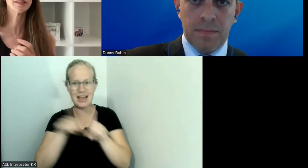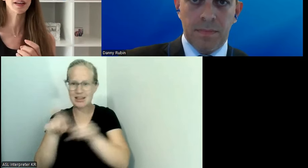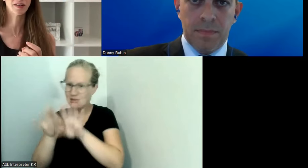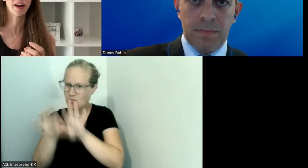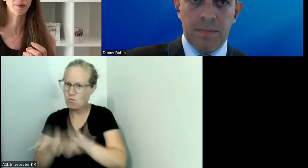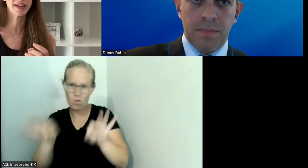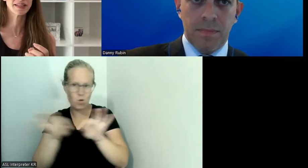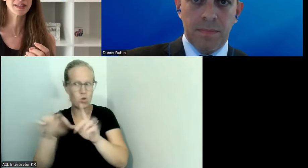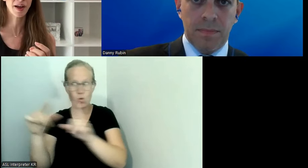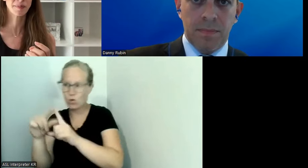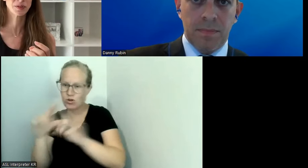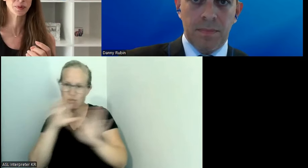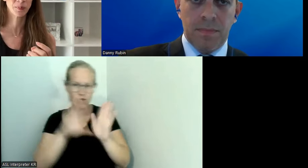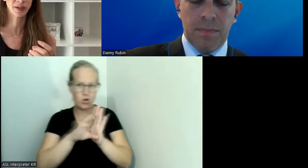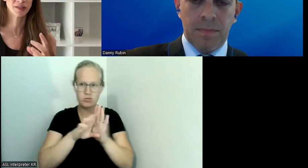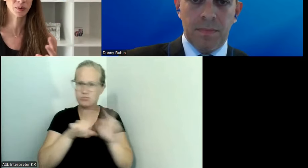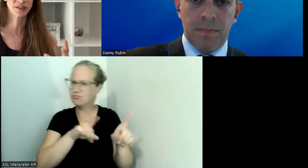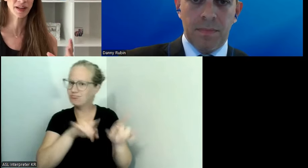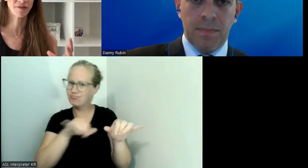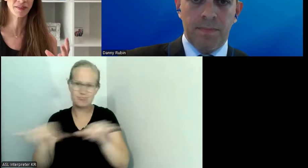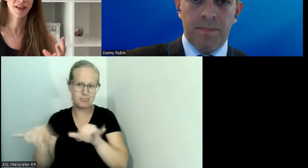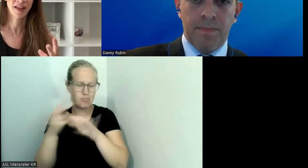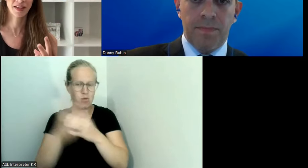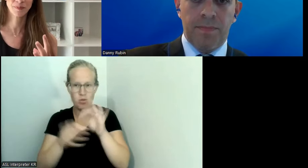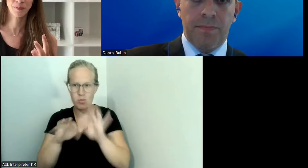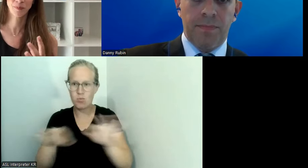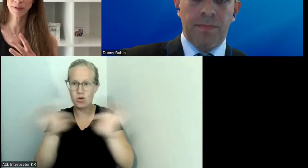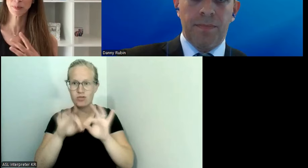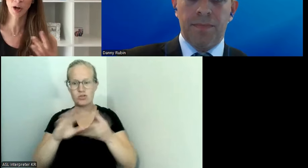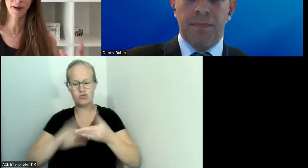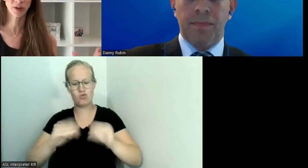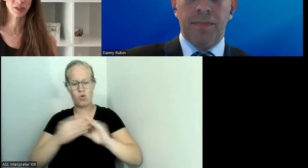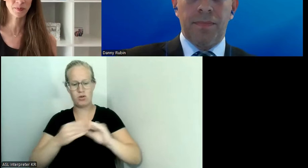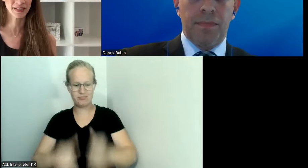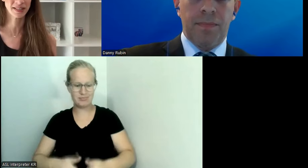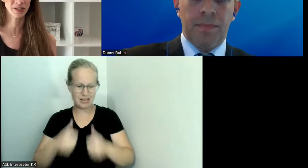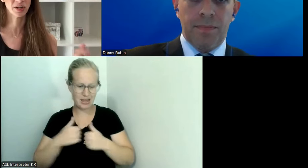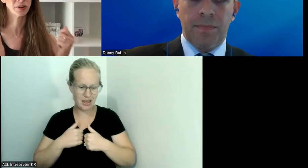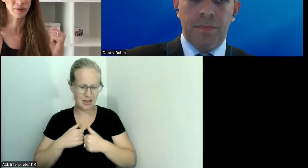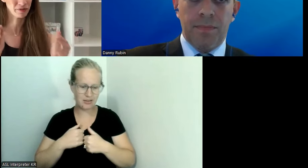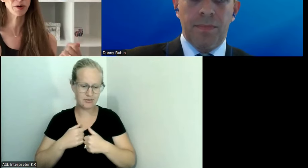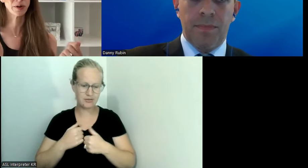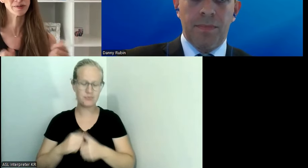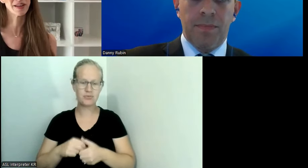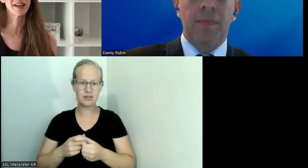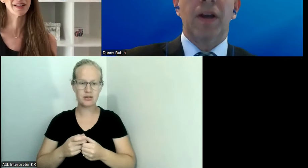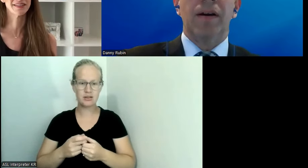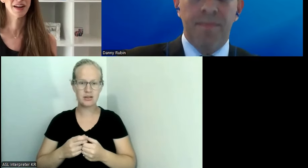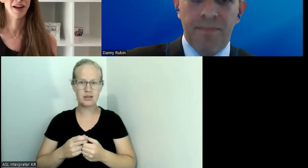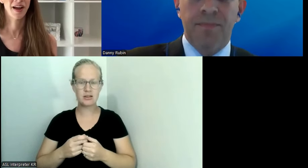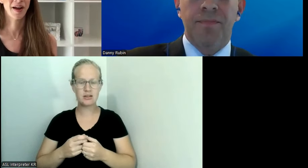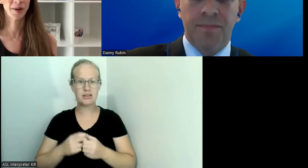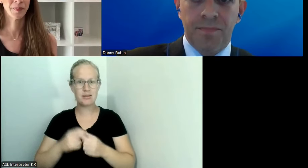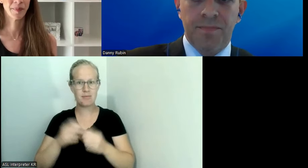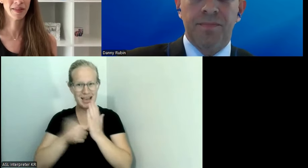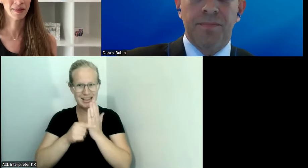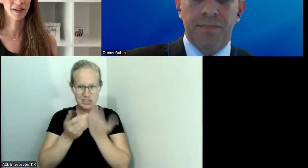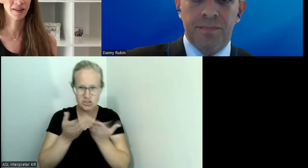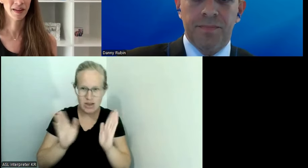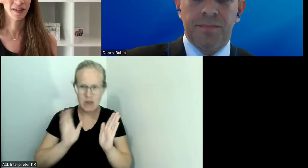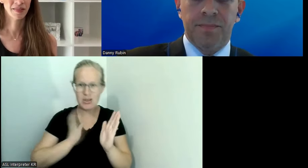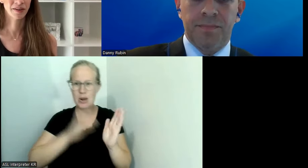the words in a lot of ways, um, to really bring a story to life. And that's, that was part of my draw to a magazine in general are the photos. And, um,